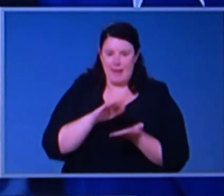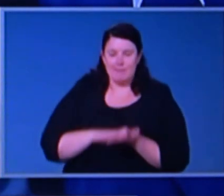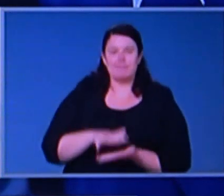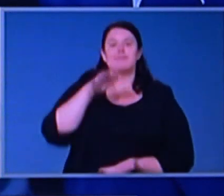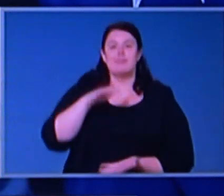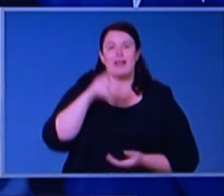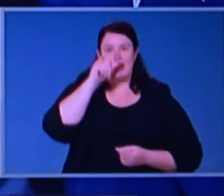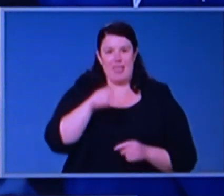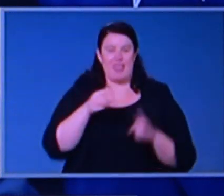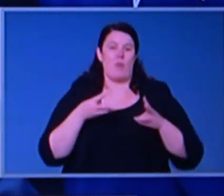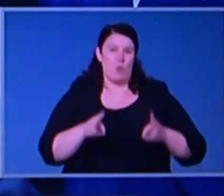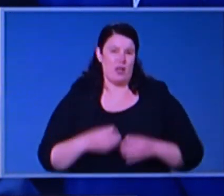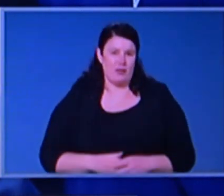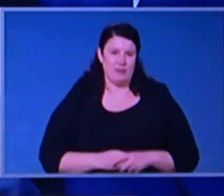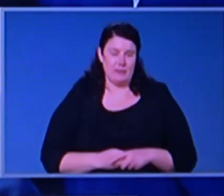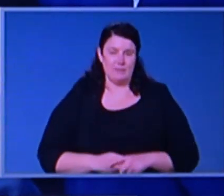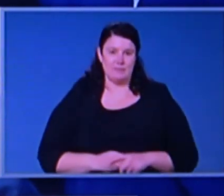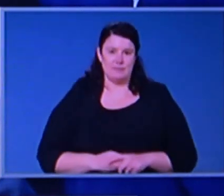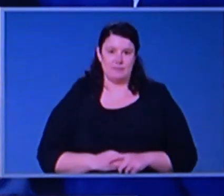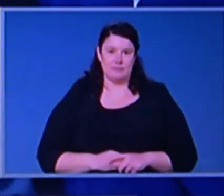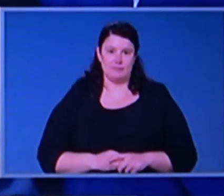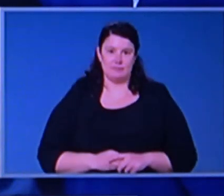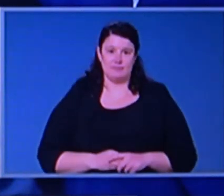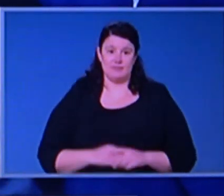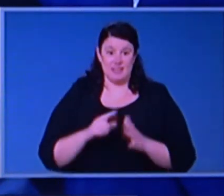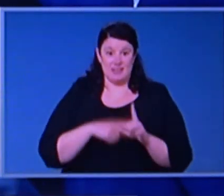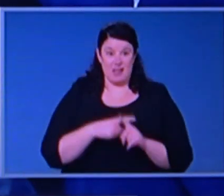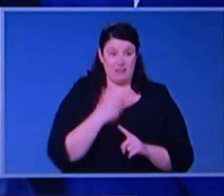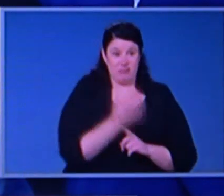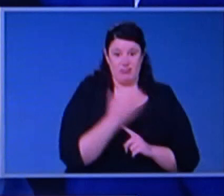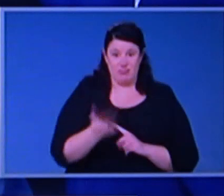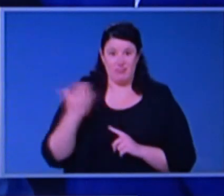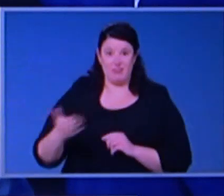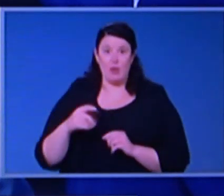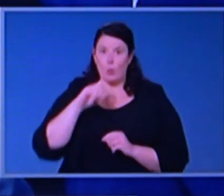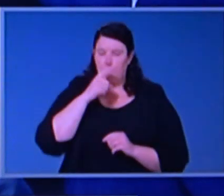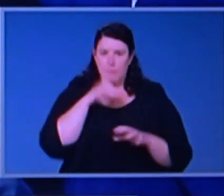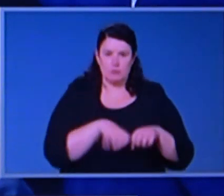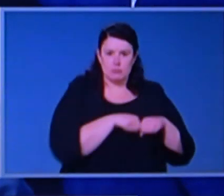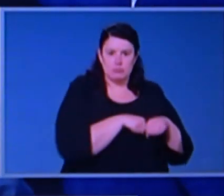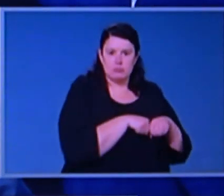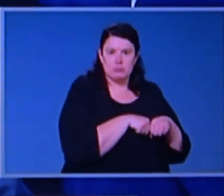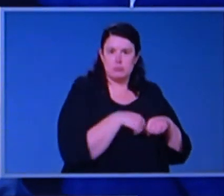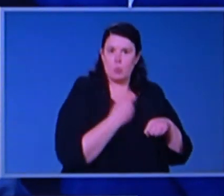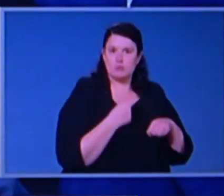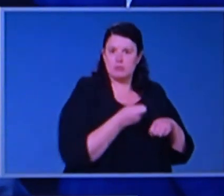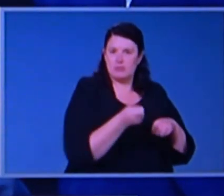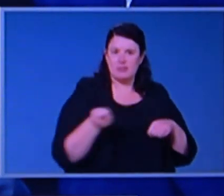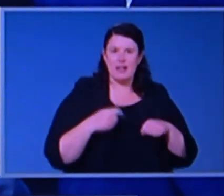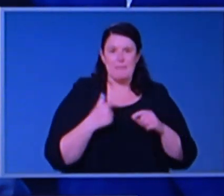to increase taxes, that has the effect of slowing your economy, then you'll neither raise your revenues or pay down your